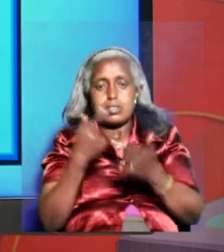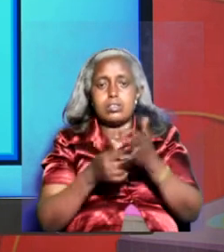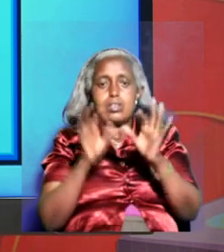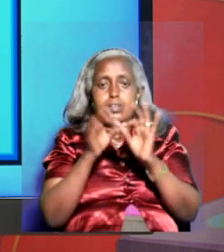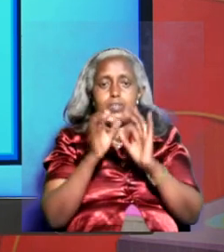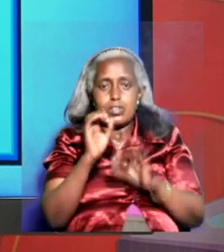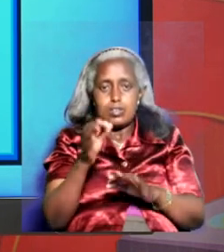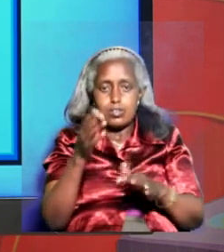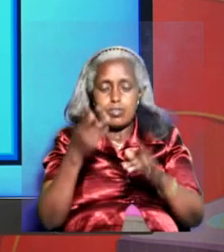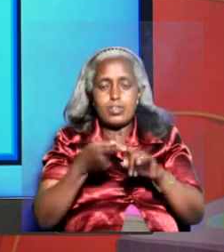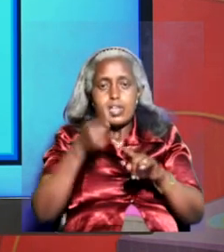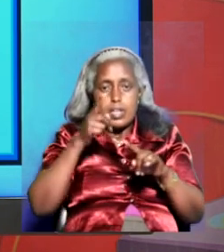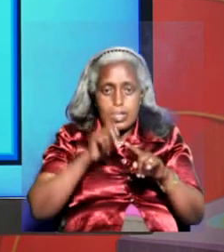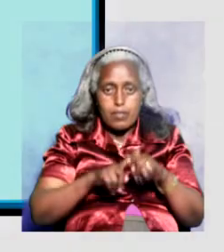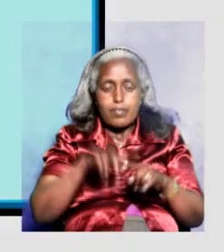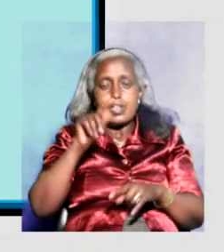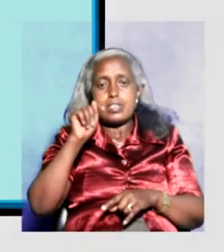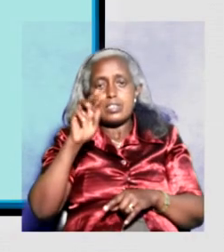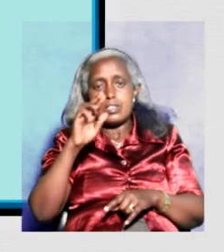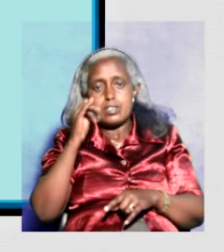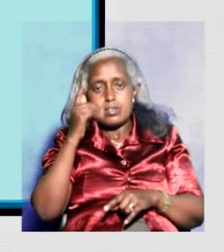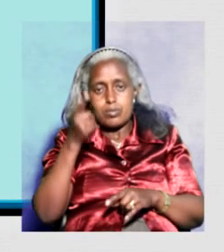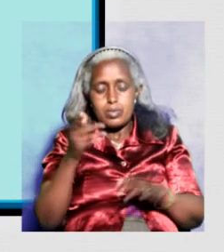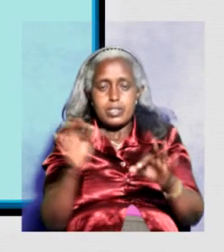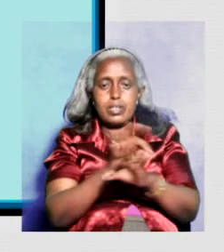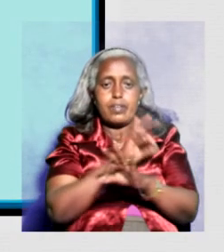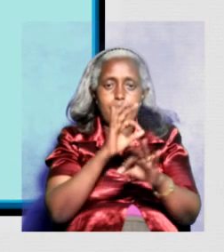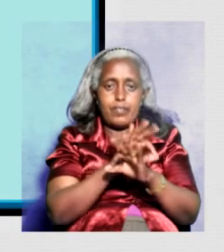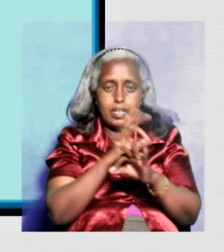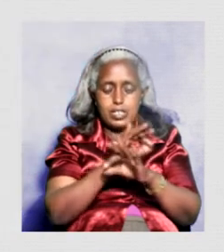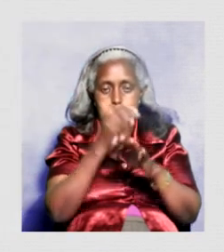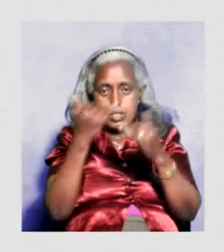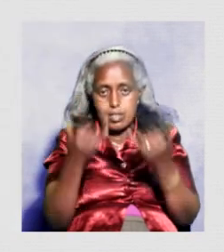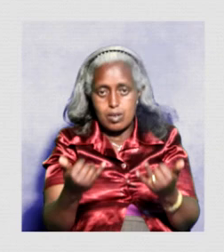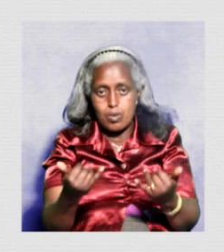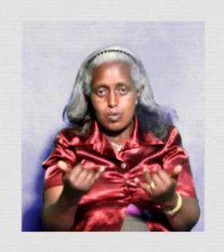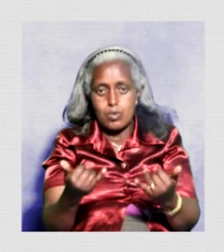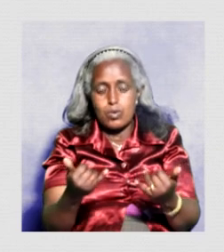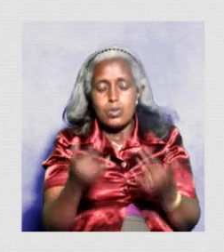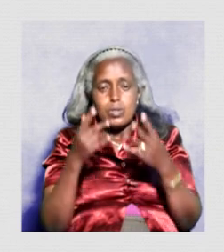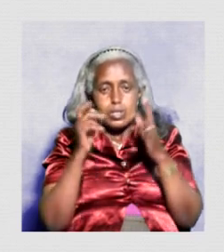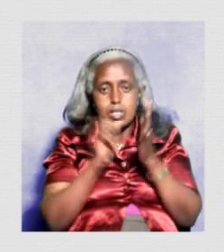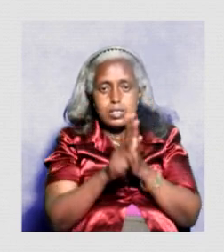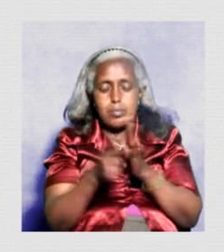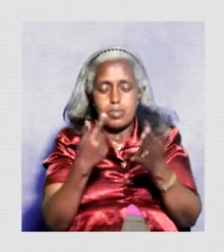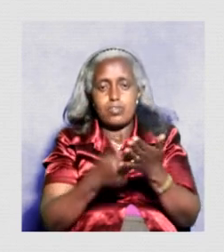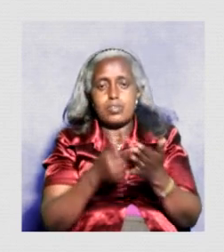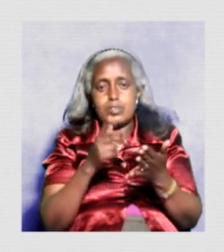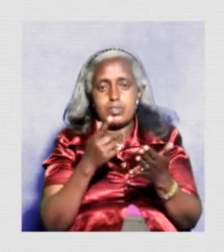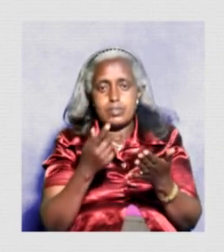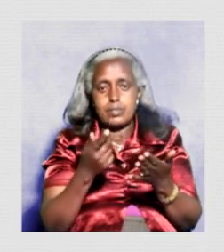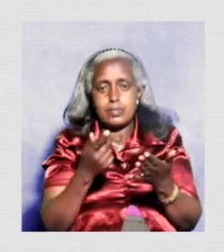definition of inverse trigonometric functions. Now let's see example for this.